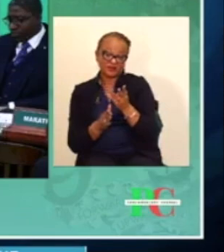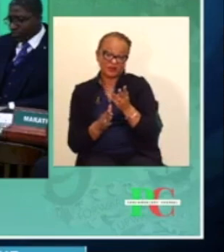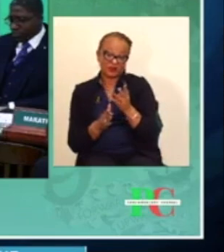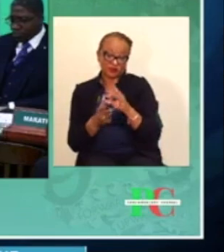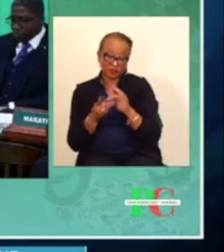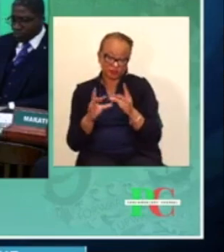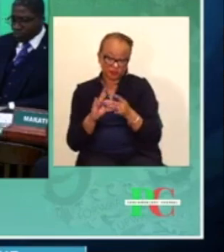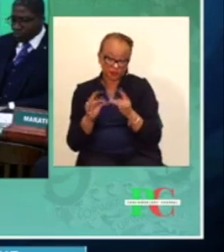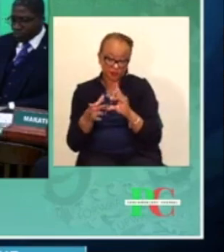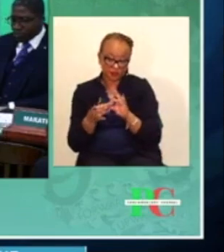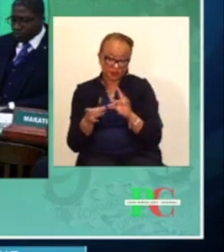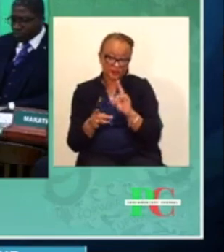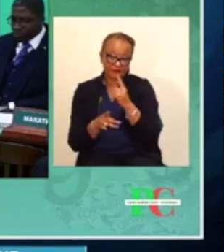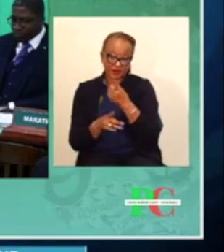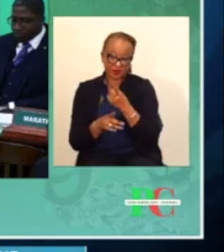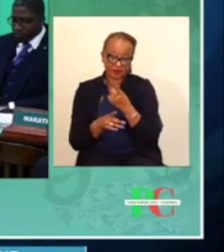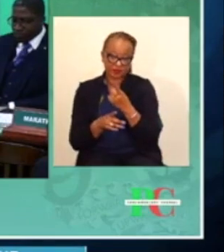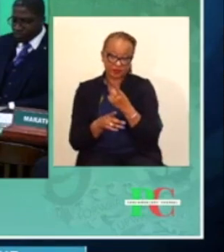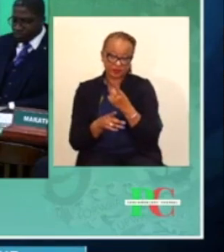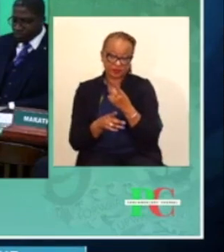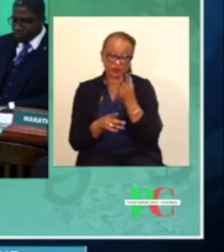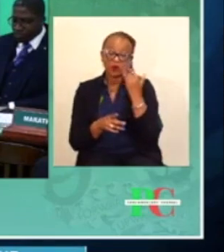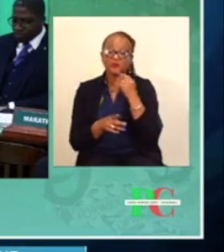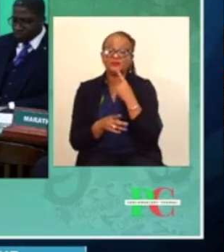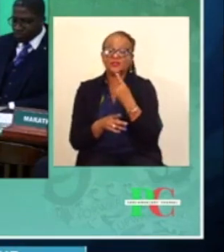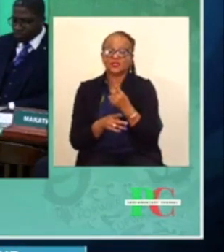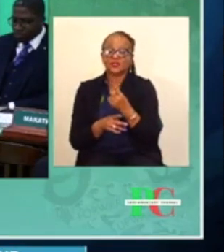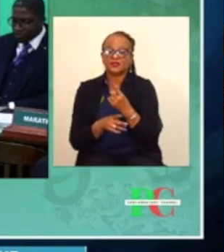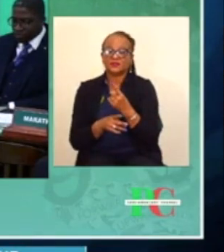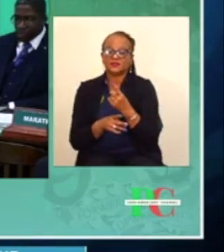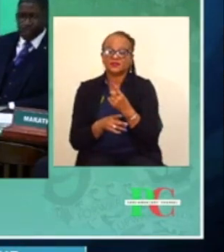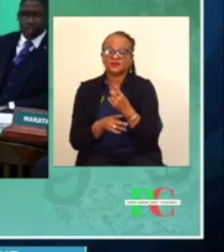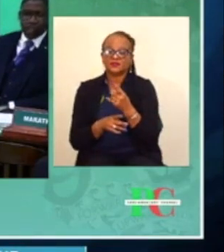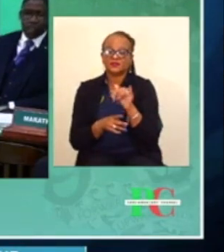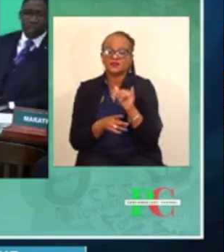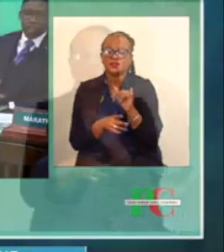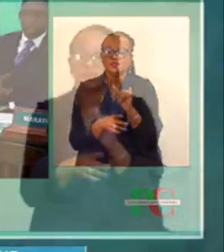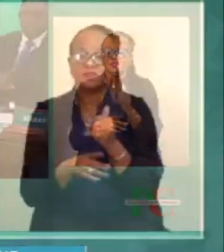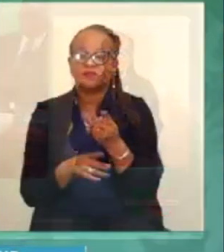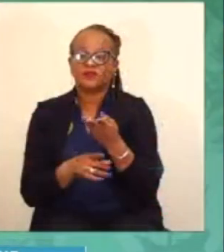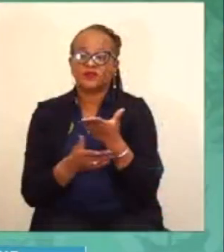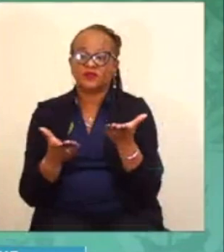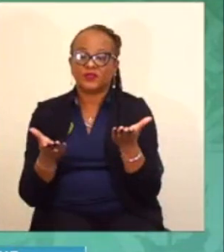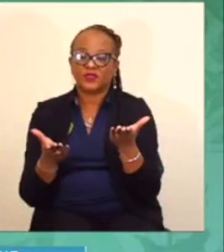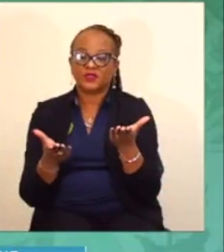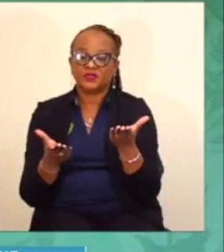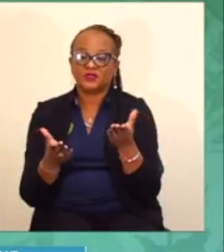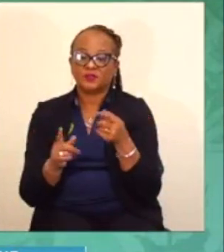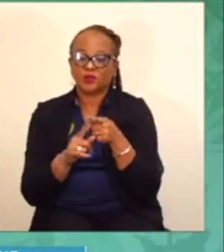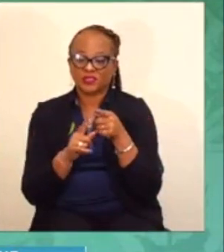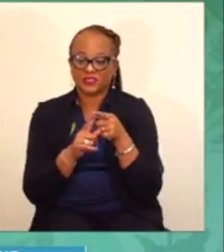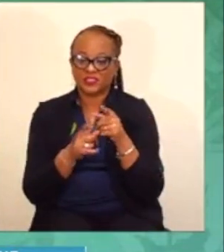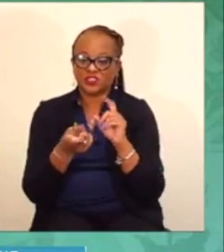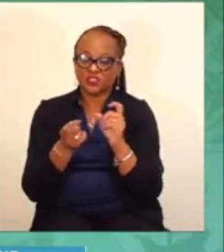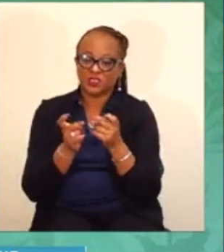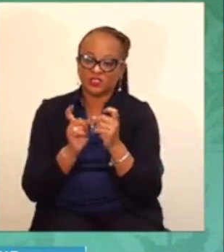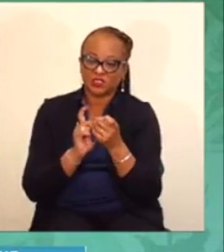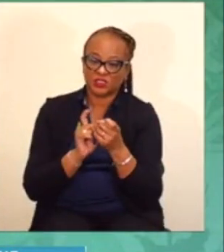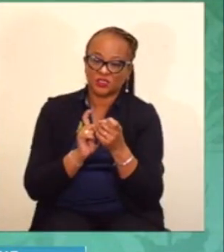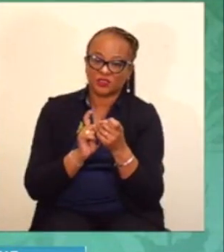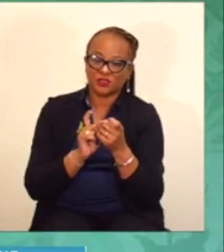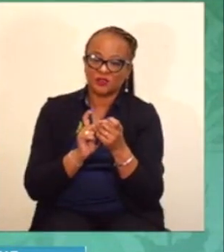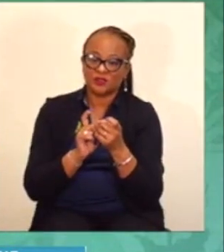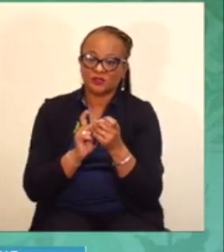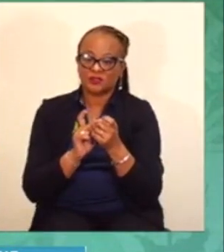Meantime, Housing and Urban Renewal Minister, the Honorable Keith Bell, using his budget contribution to chastise the Minnesota administration's decision